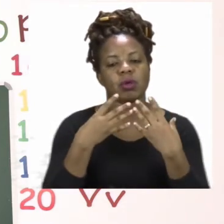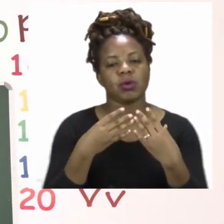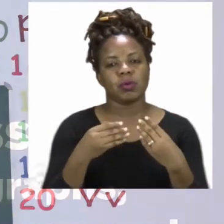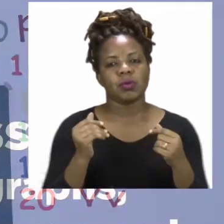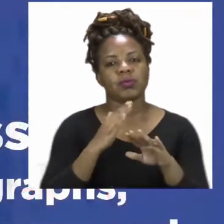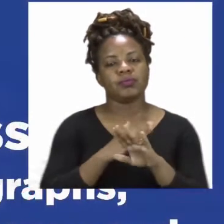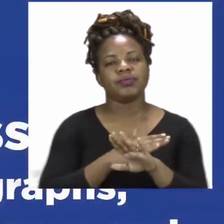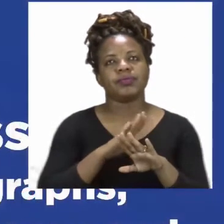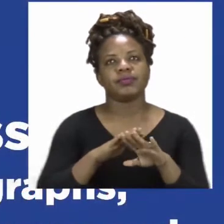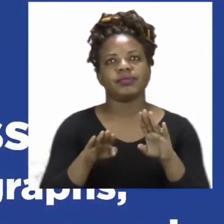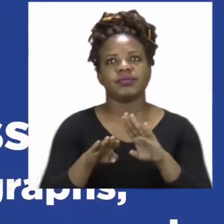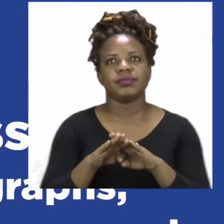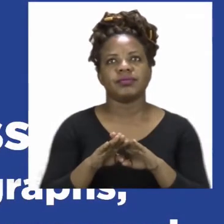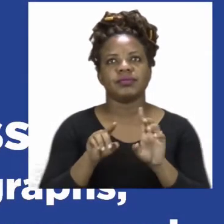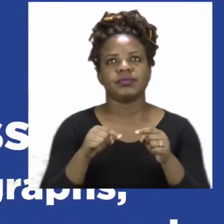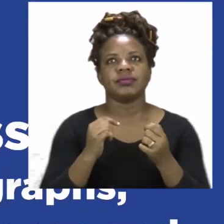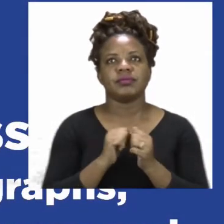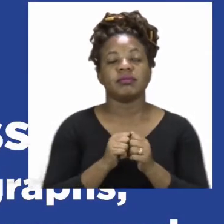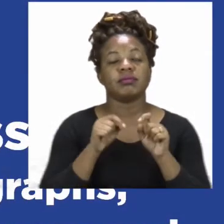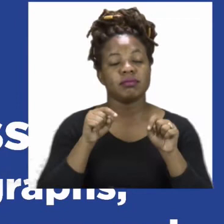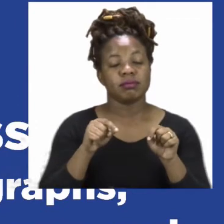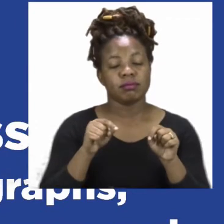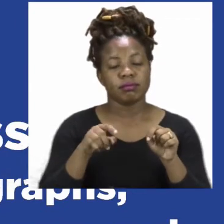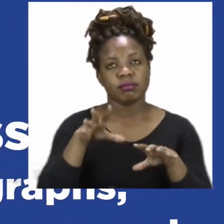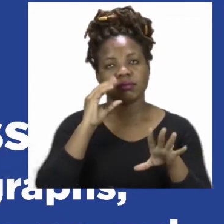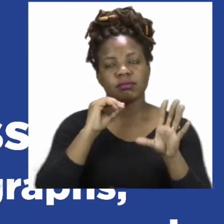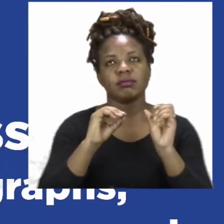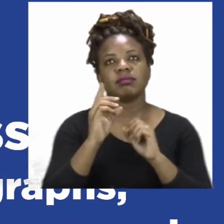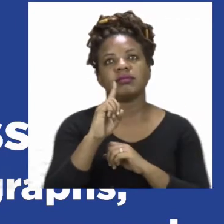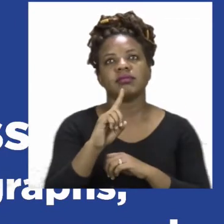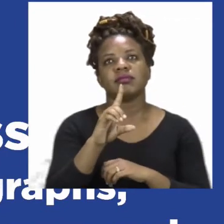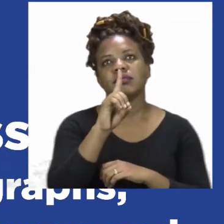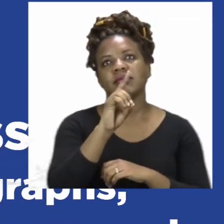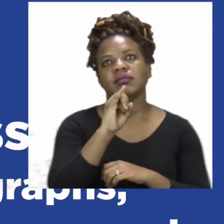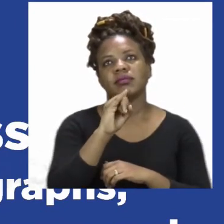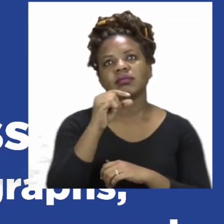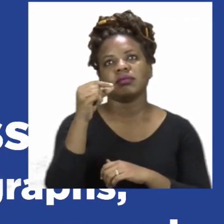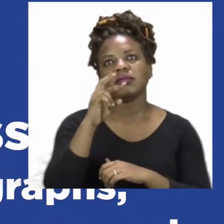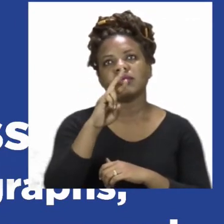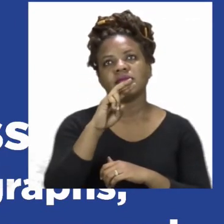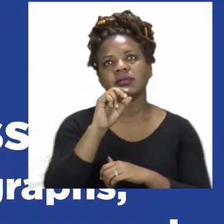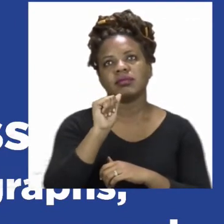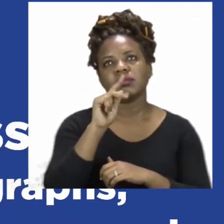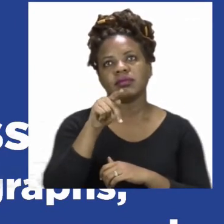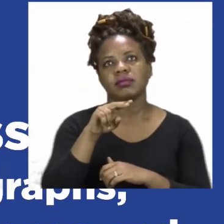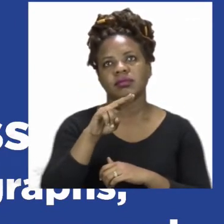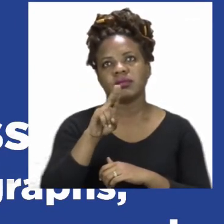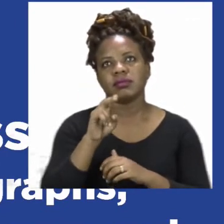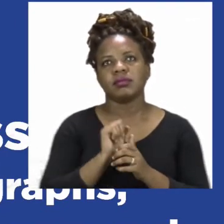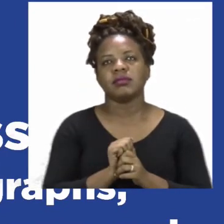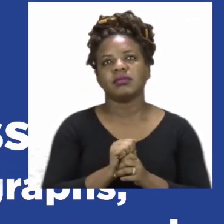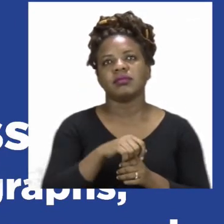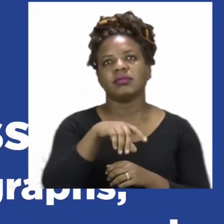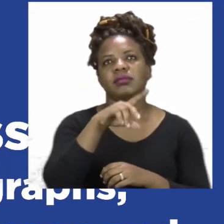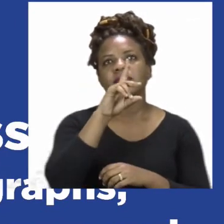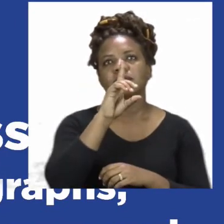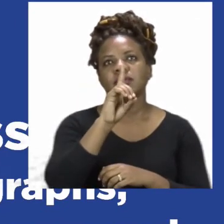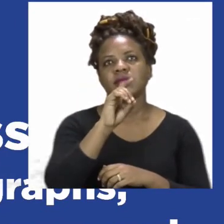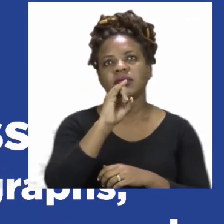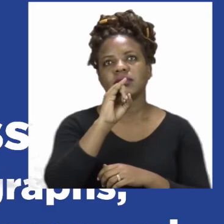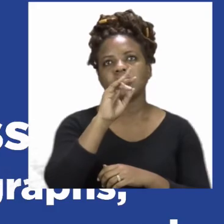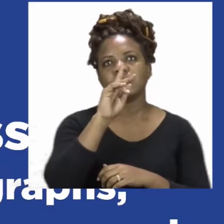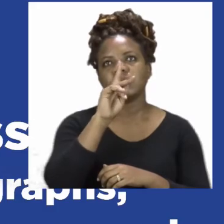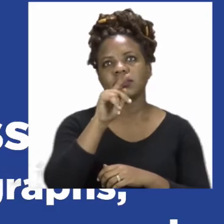anything else. For today's lesson, we are going to be doing diagraphs and